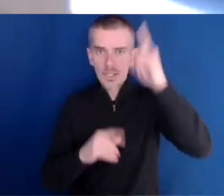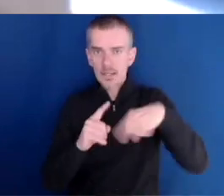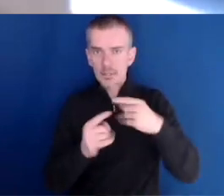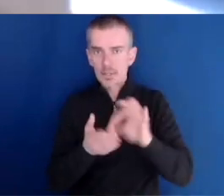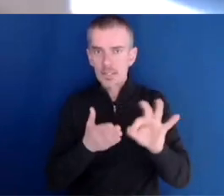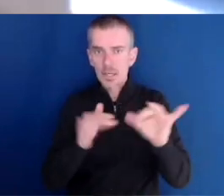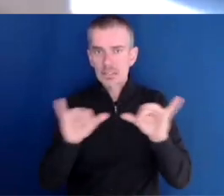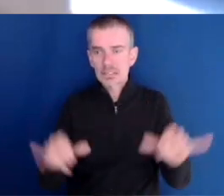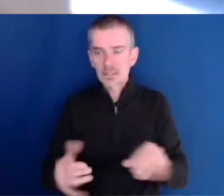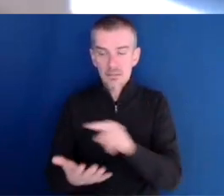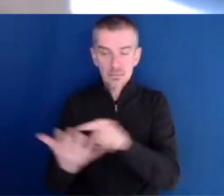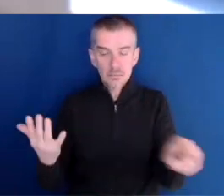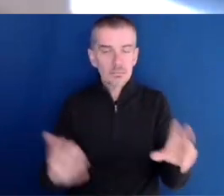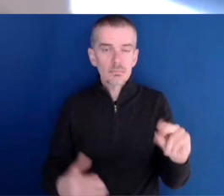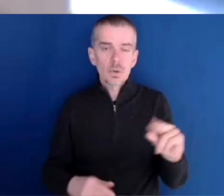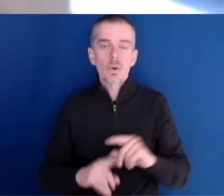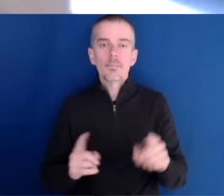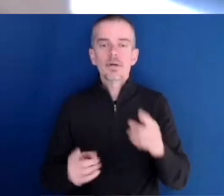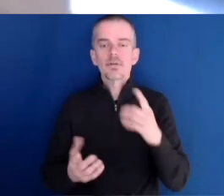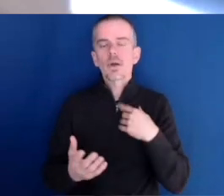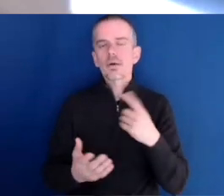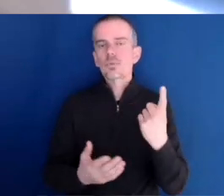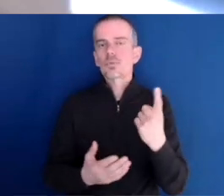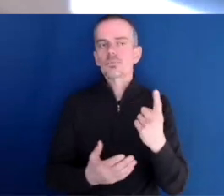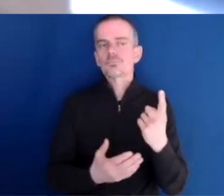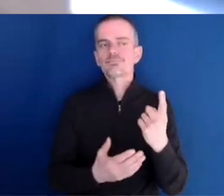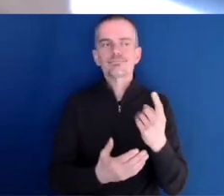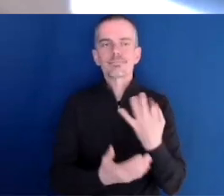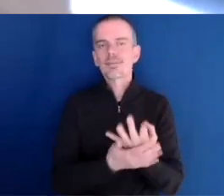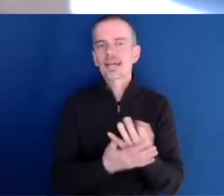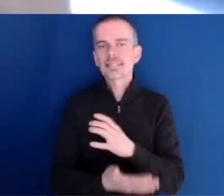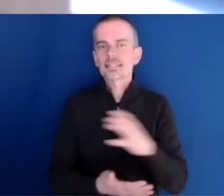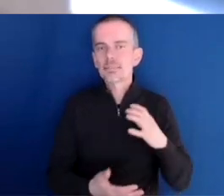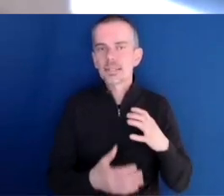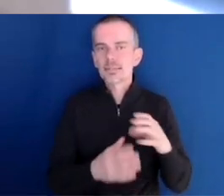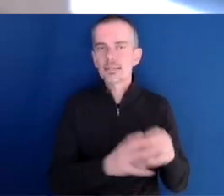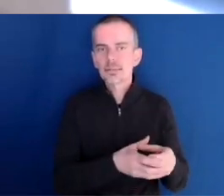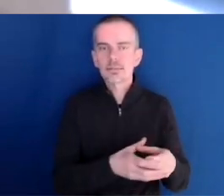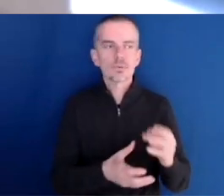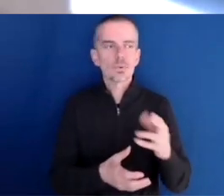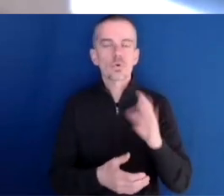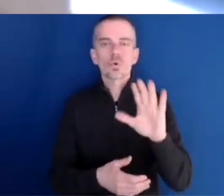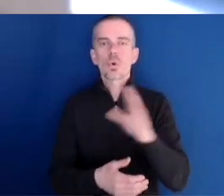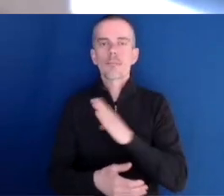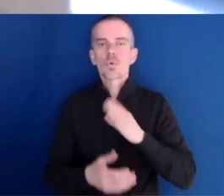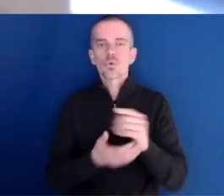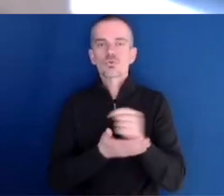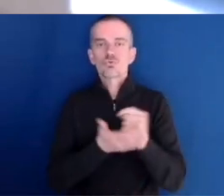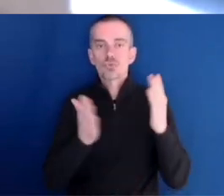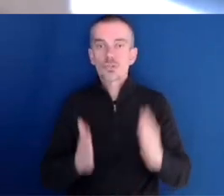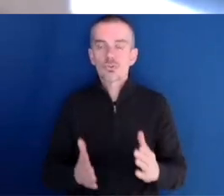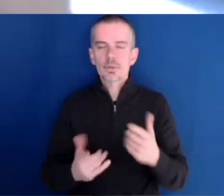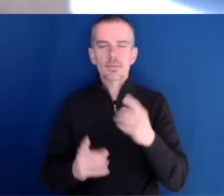accounting system. But if you have like a finance committee or, your board treasurer, maybe they could have some